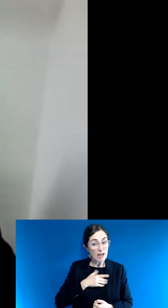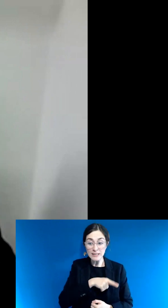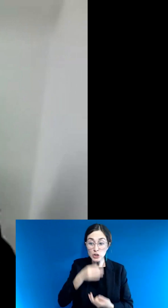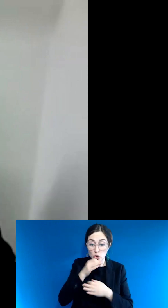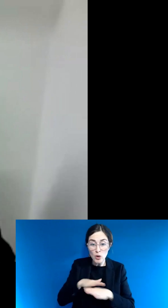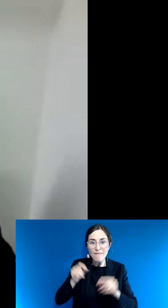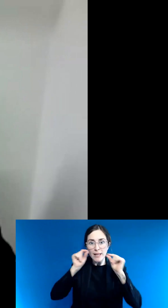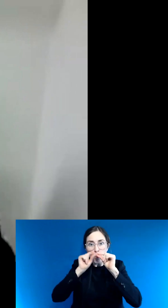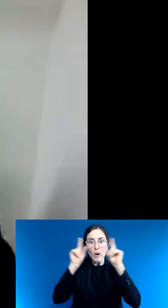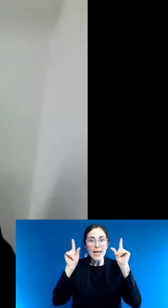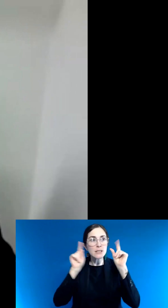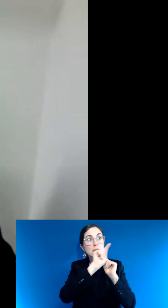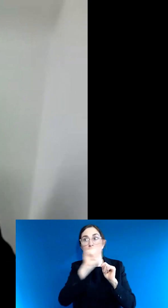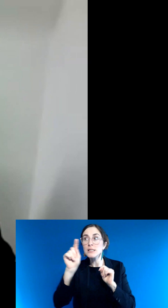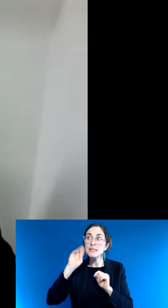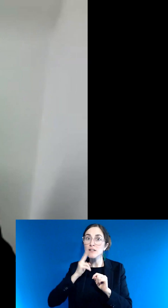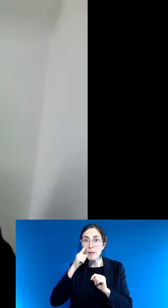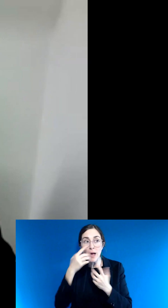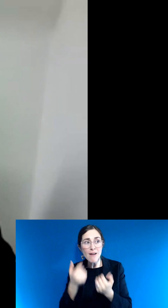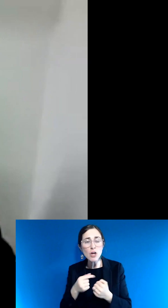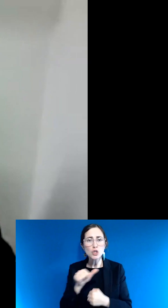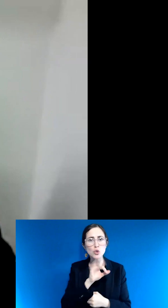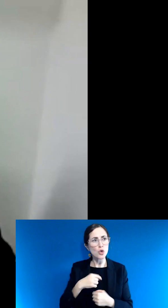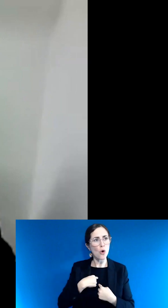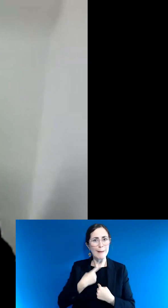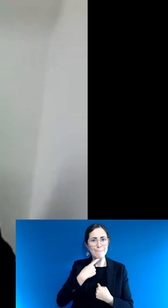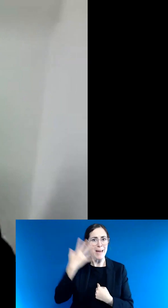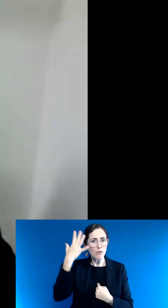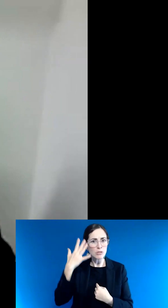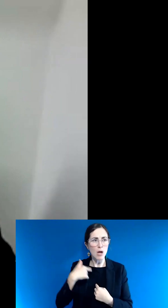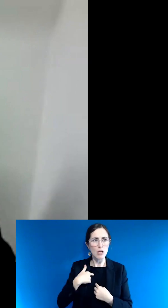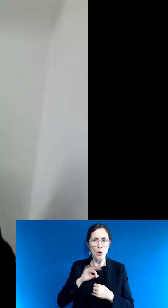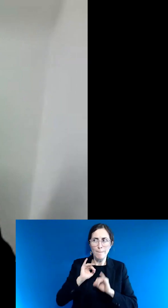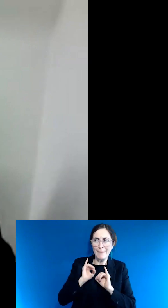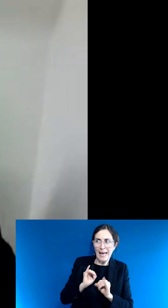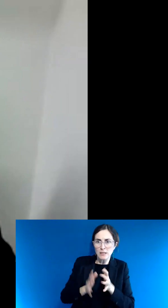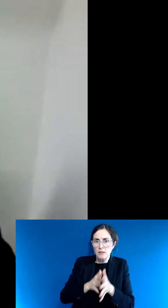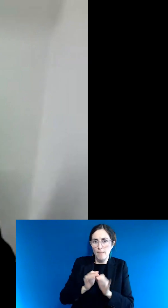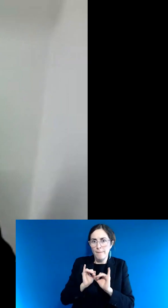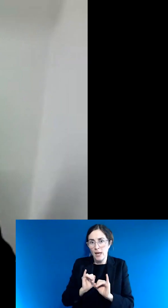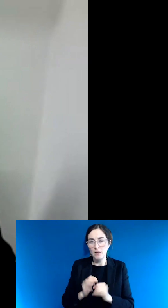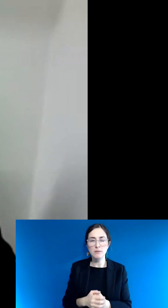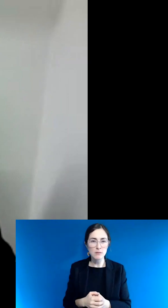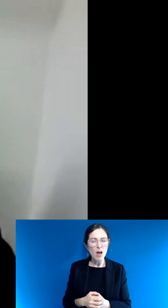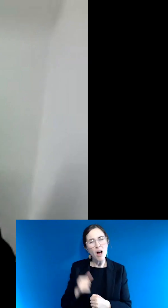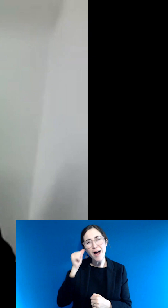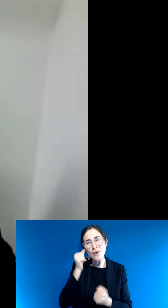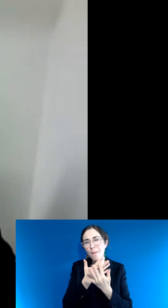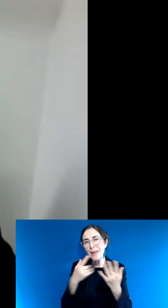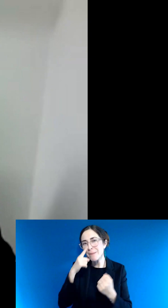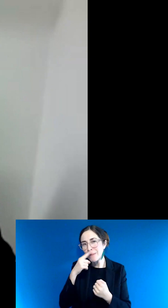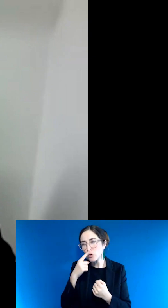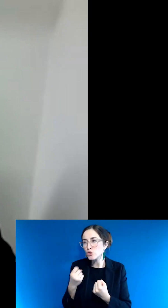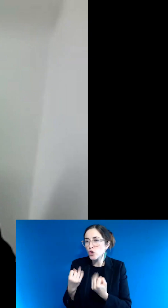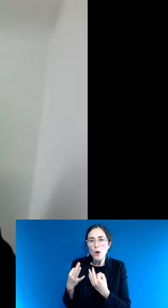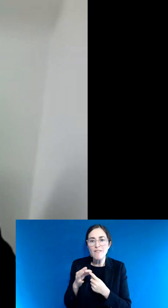deaf people and seeing that it isn't something to be embarrassed about or something bad. So I know most people don't have the